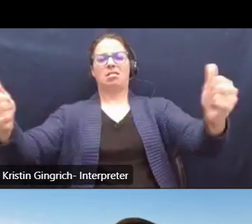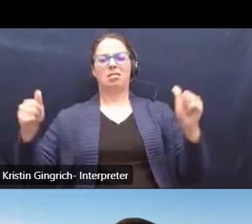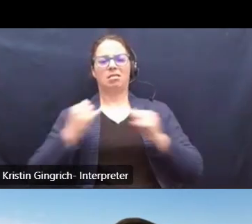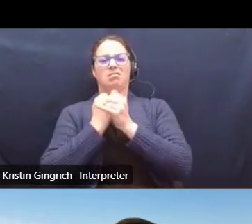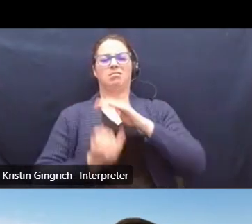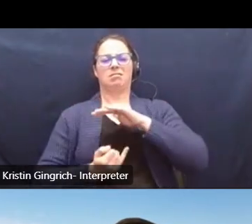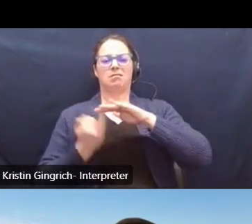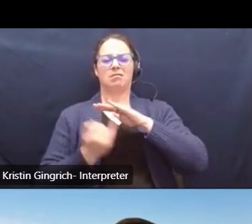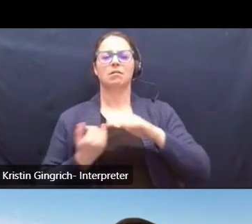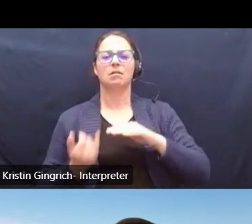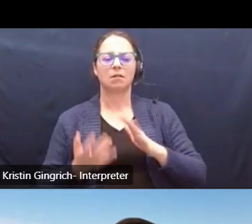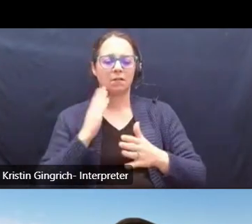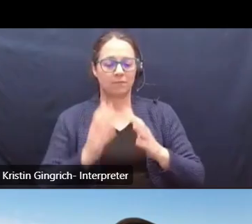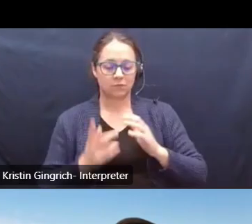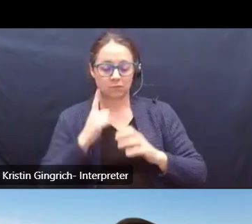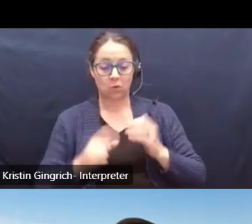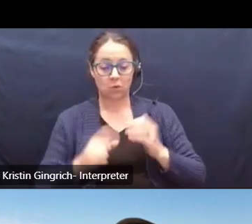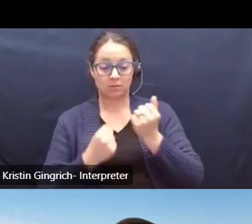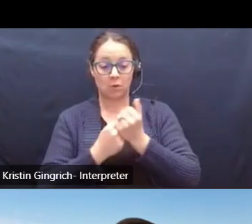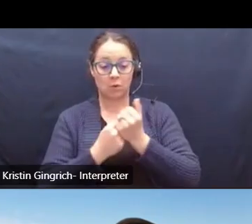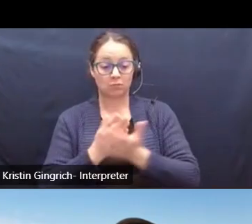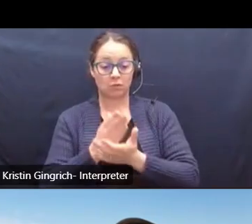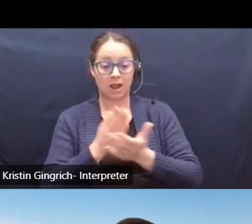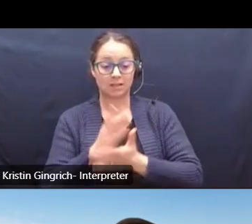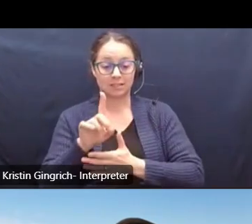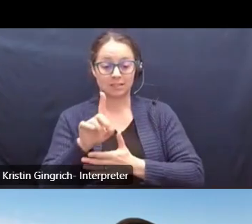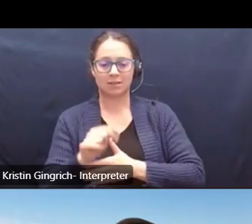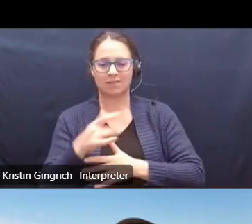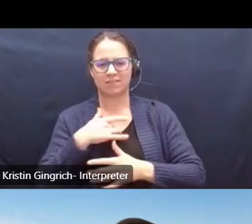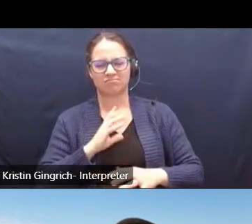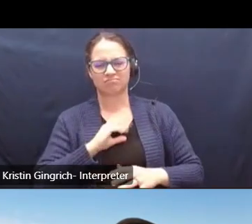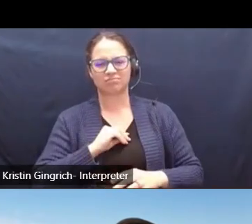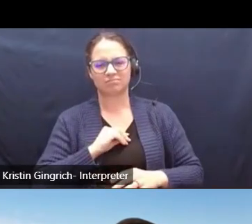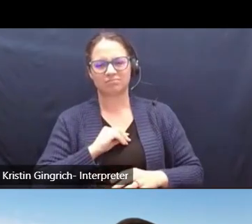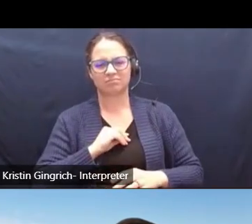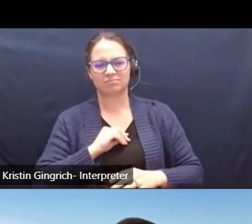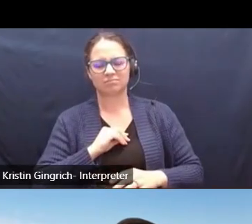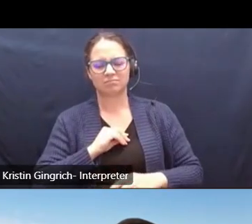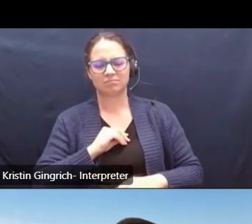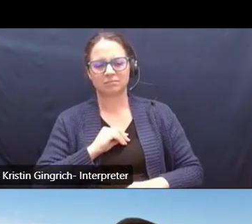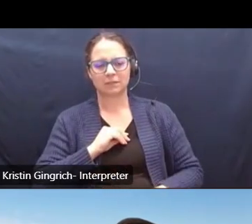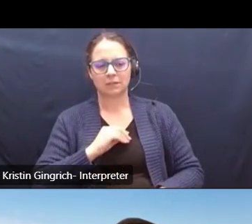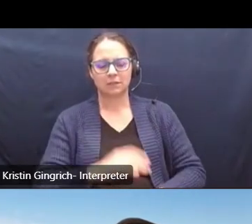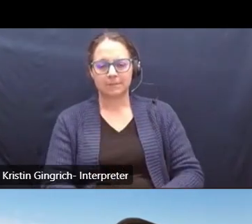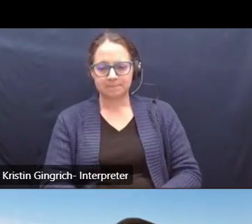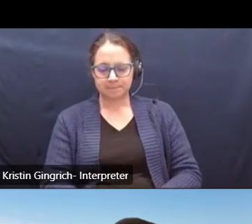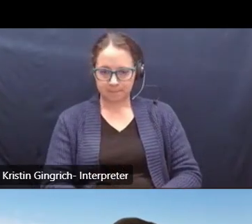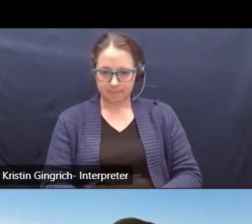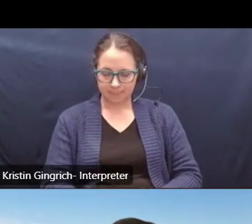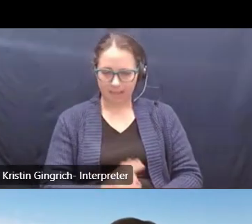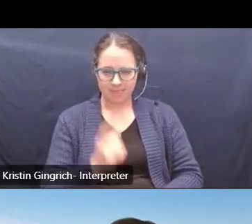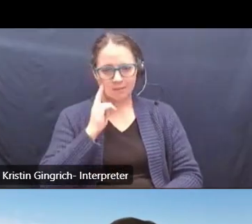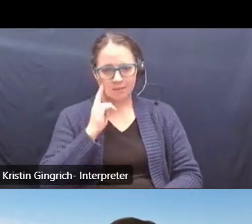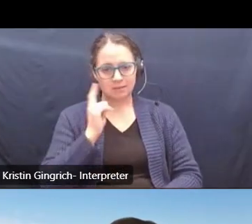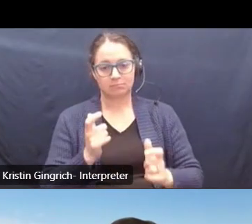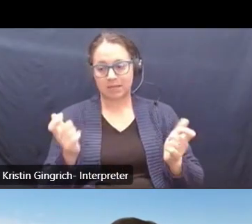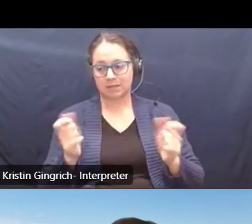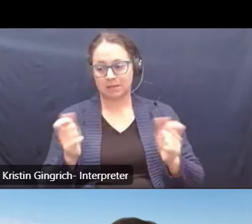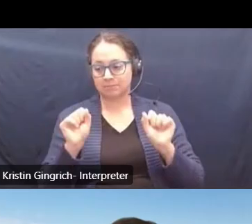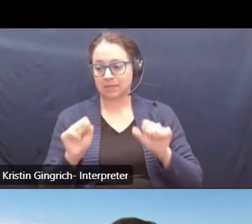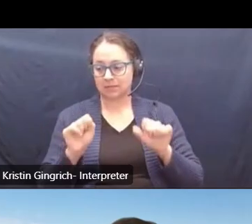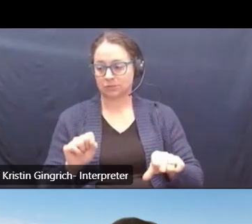disabilities, it feels kind of crummy. And I think that there's a big potential here